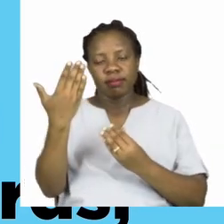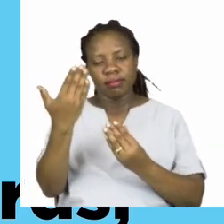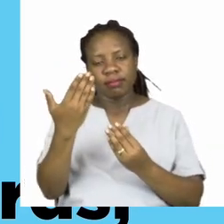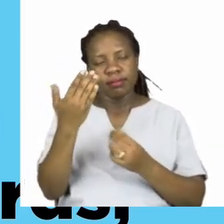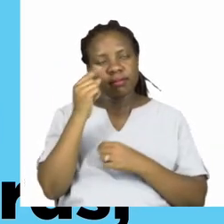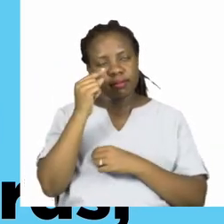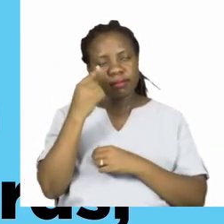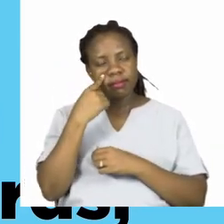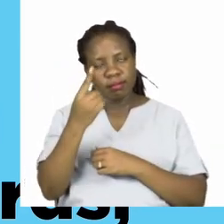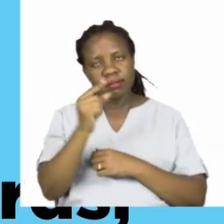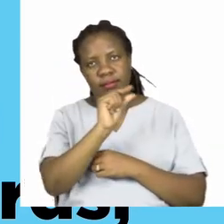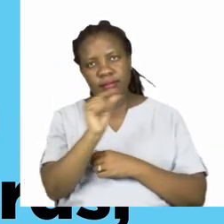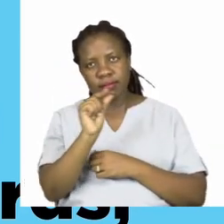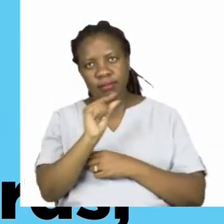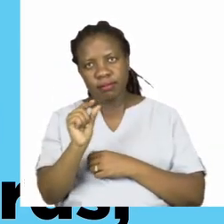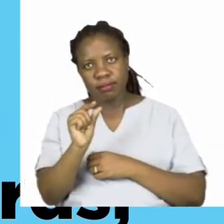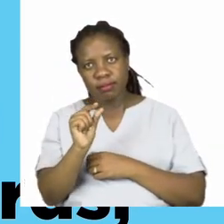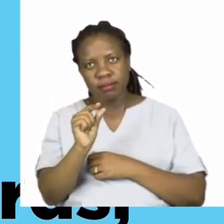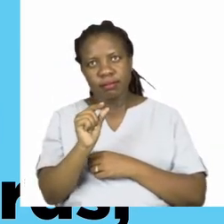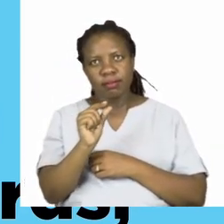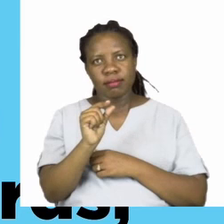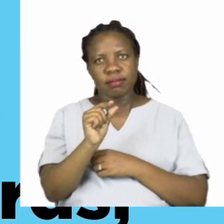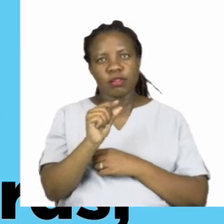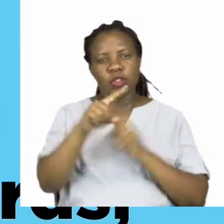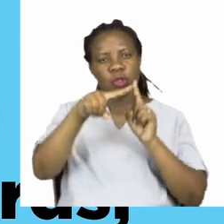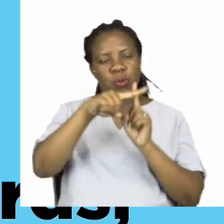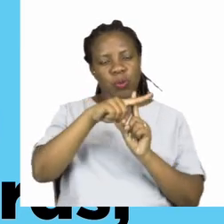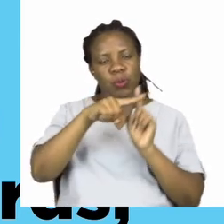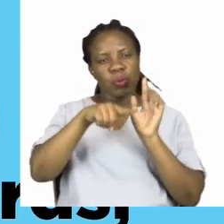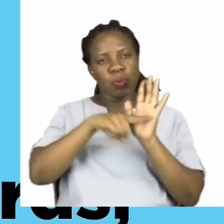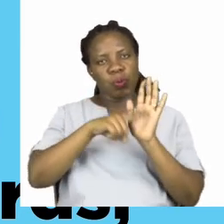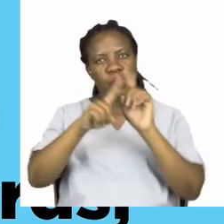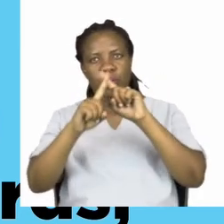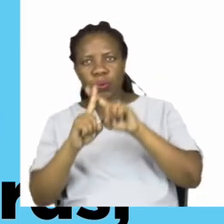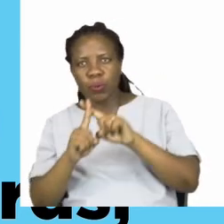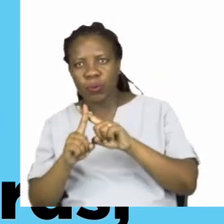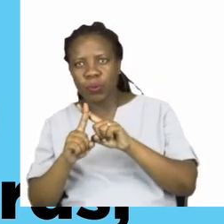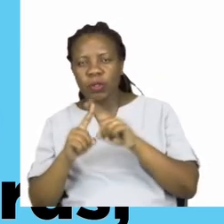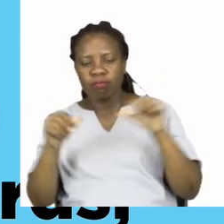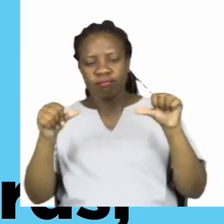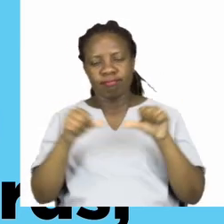sight words, computation, and measurement.